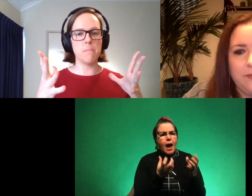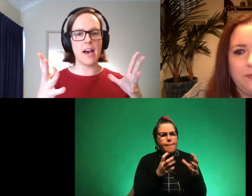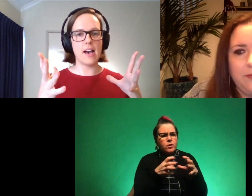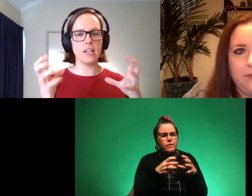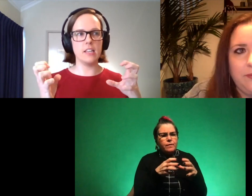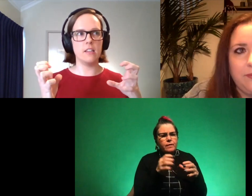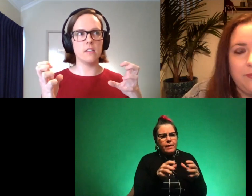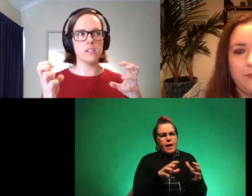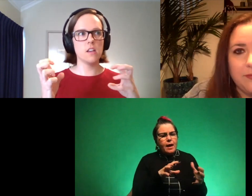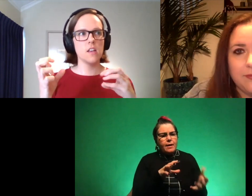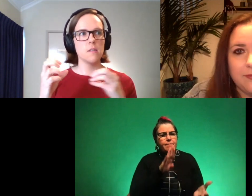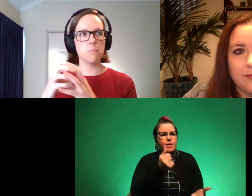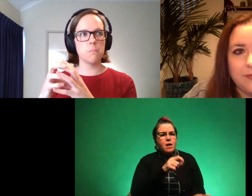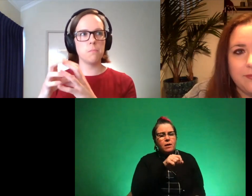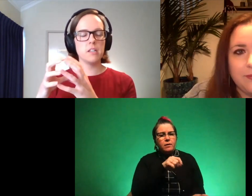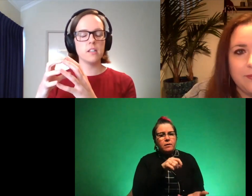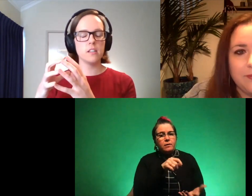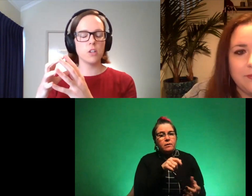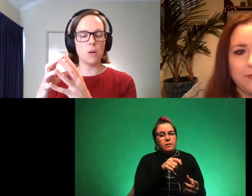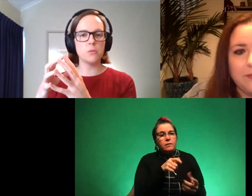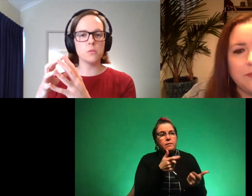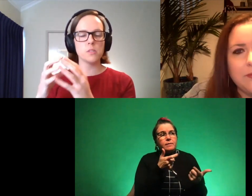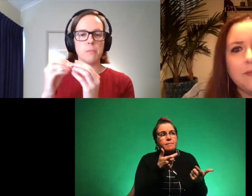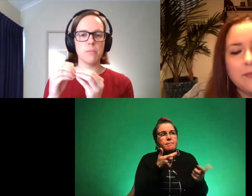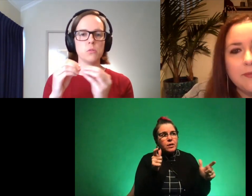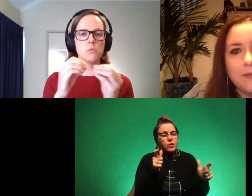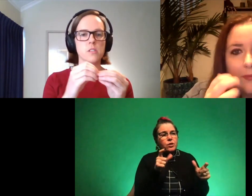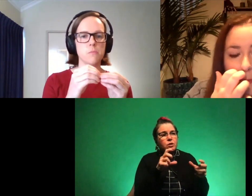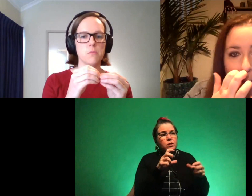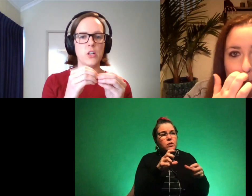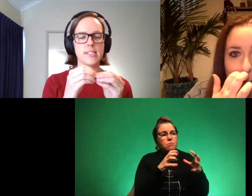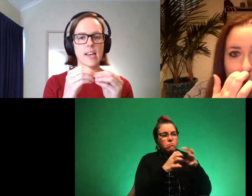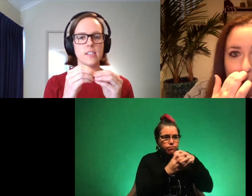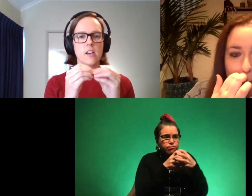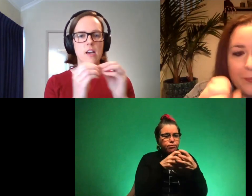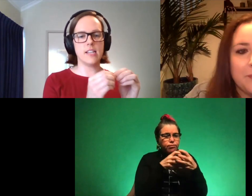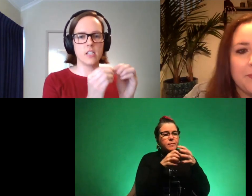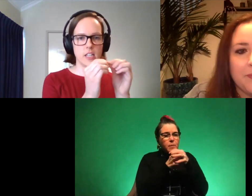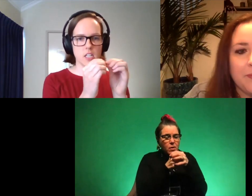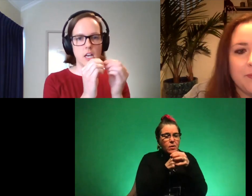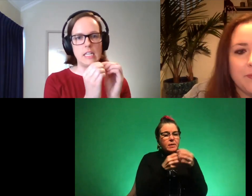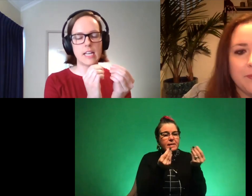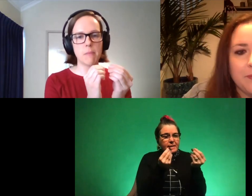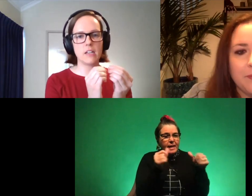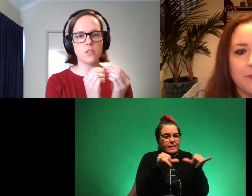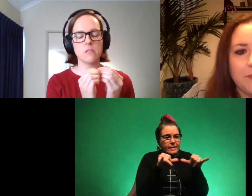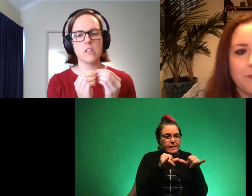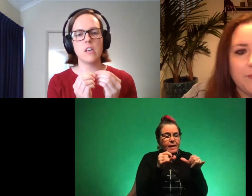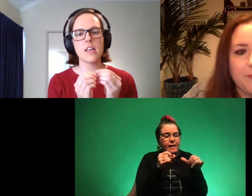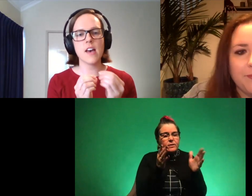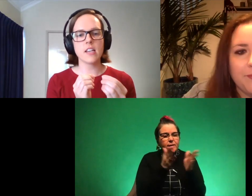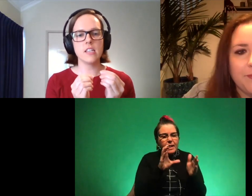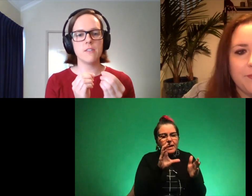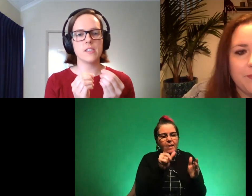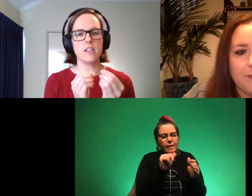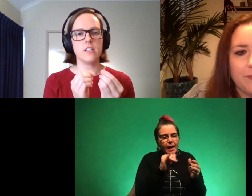you know, bag is bigger, cobbles, pebbles, you know, sand size down to like tiny clay particles.